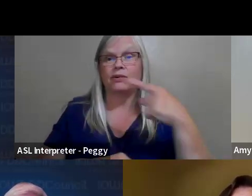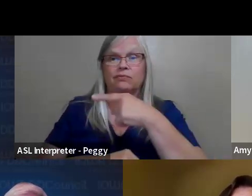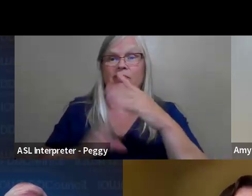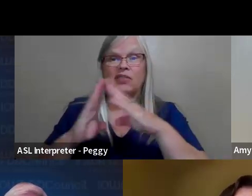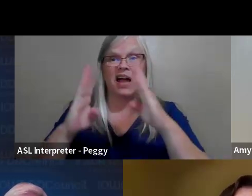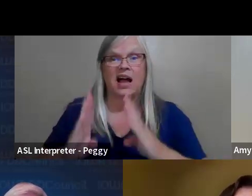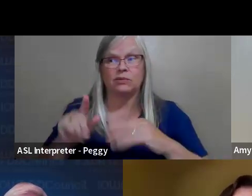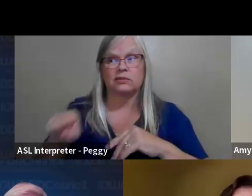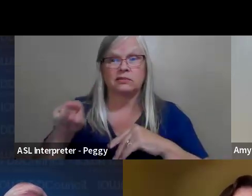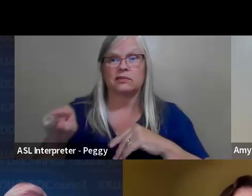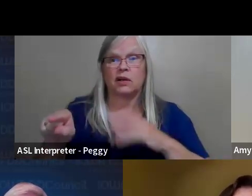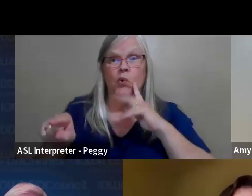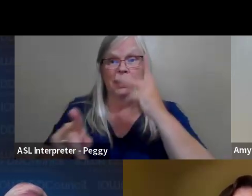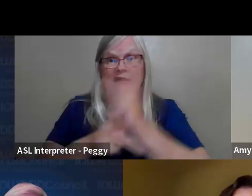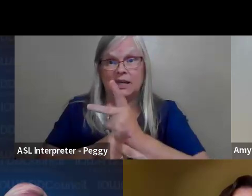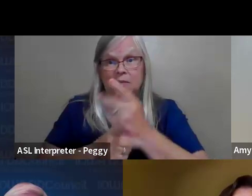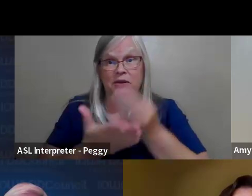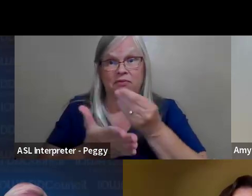in and maintaining these funding numbers.